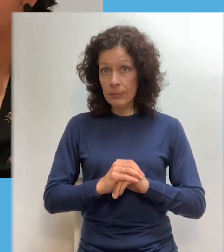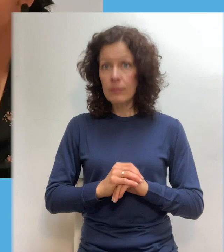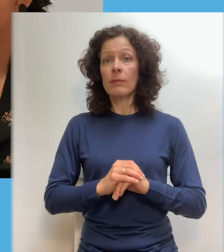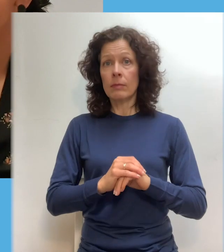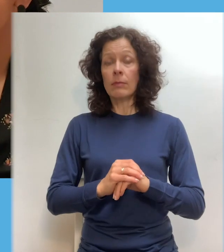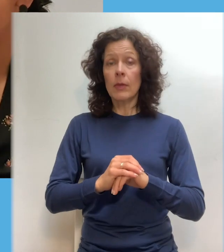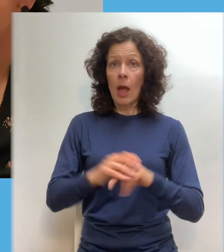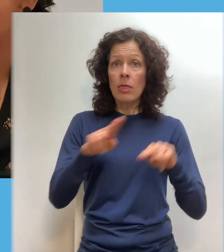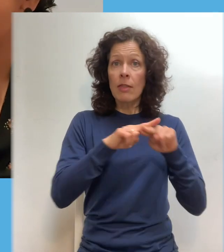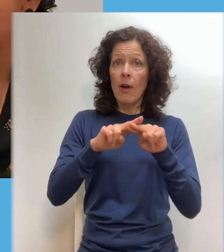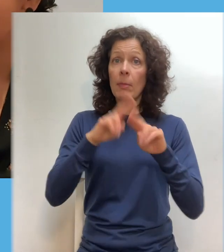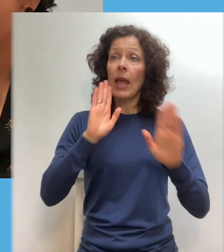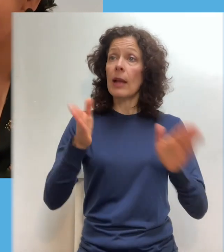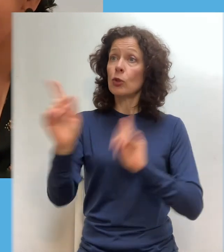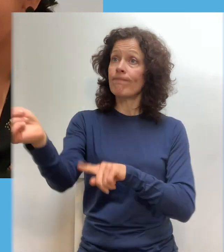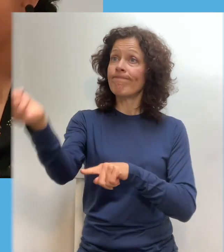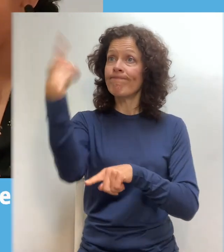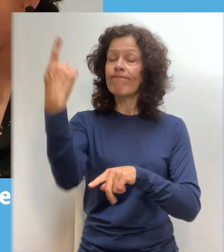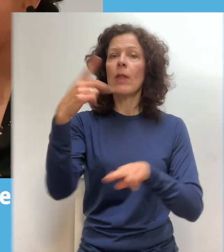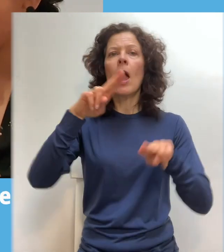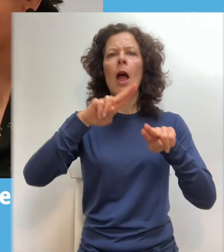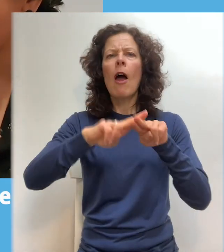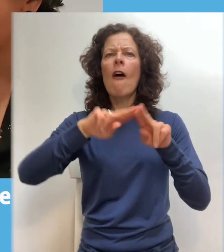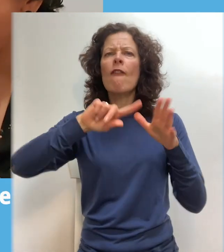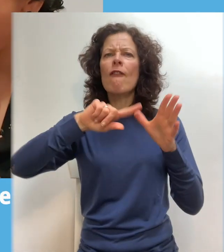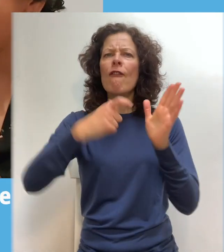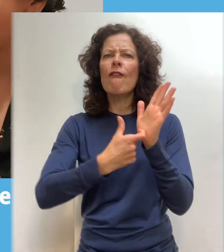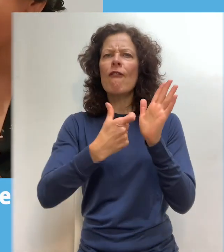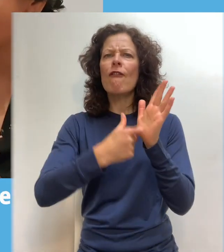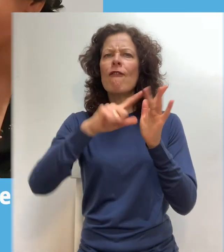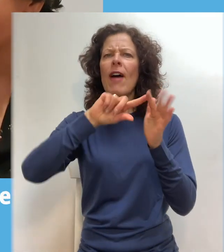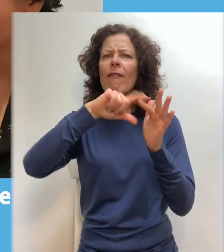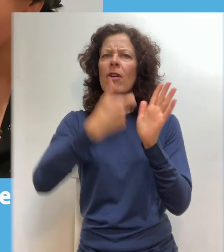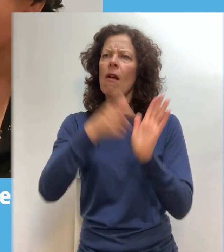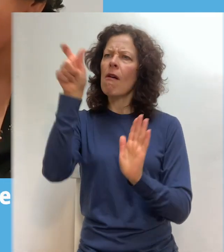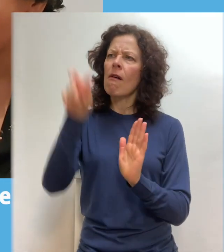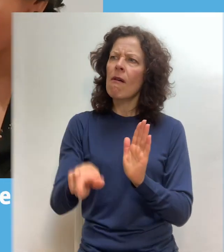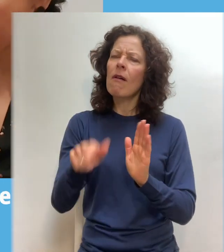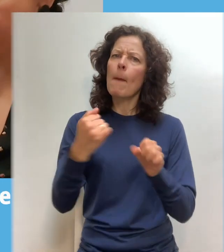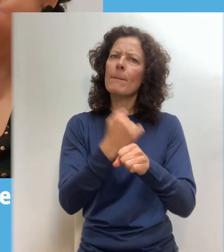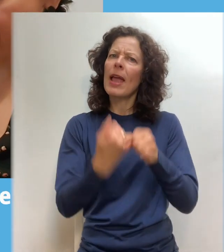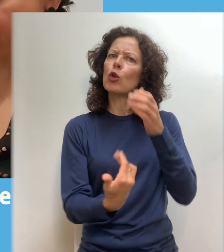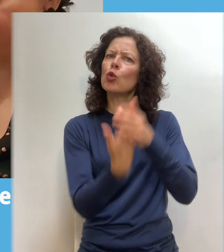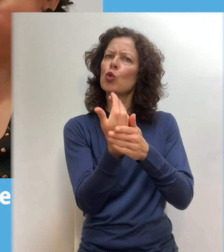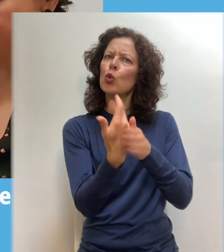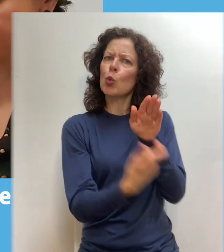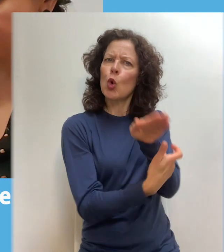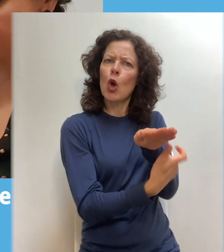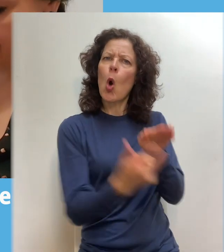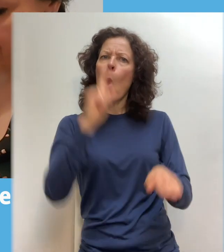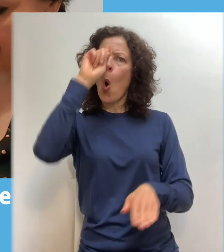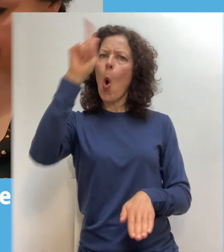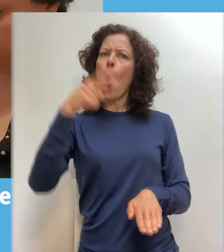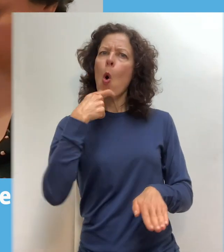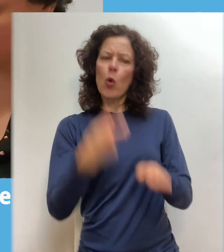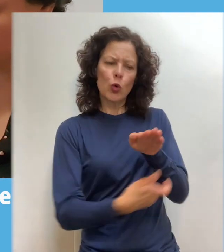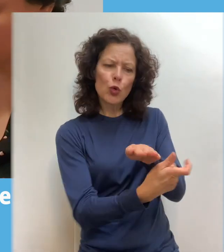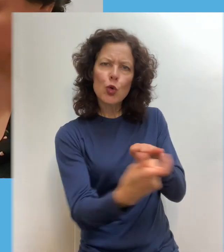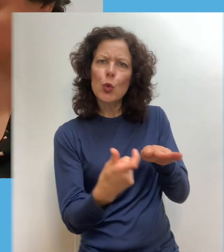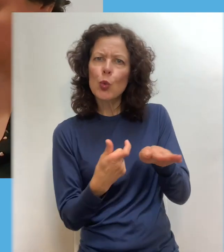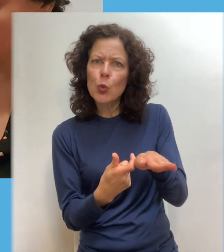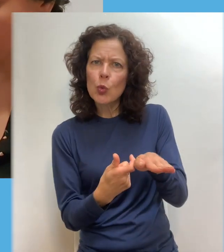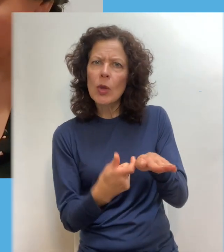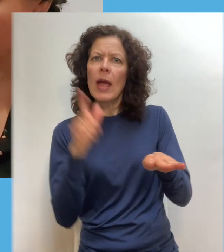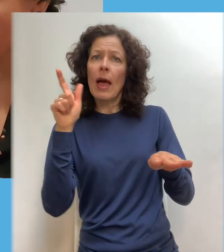They had to call the farrier because Lolo, the driving gear, had thrown a shoe. The farrier heated up the metal